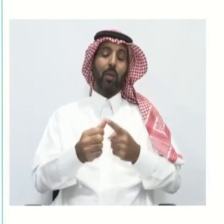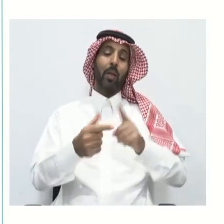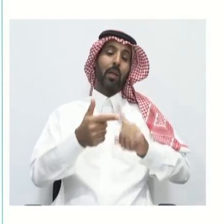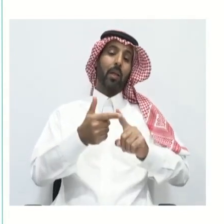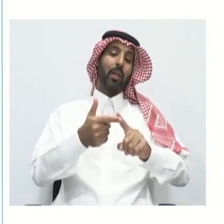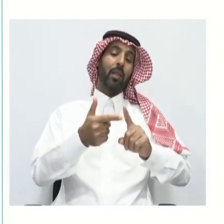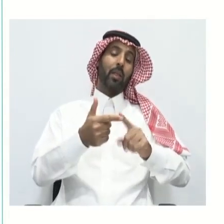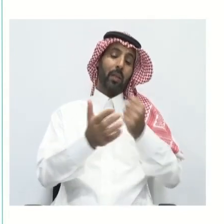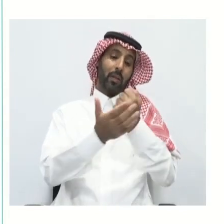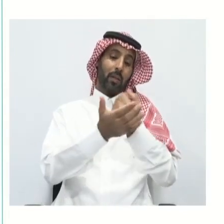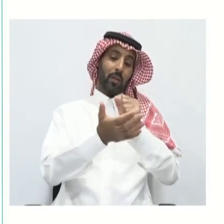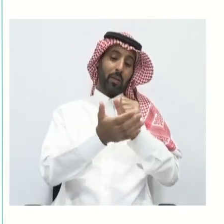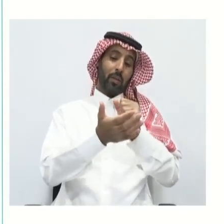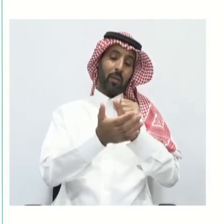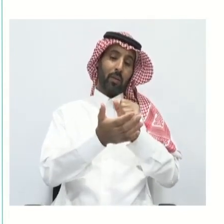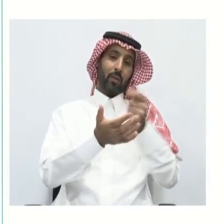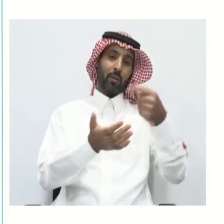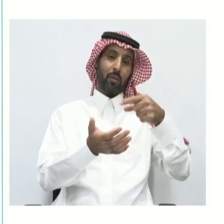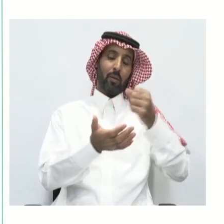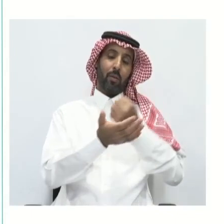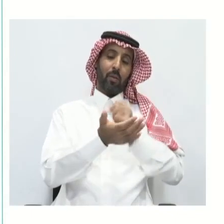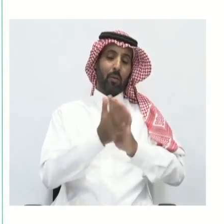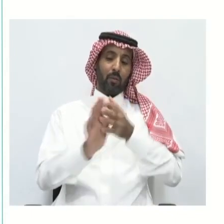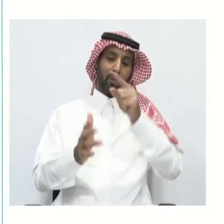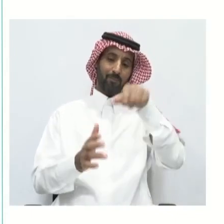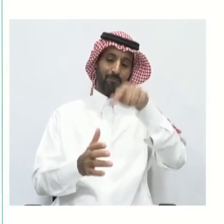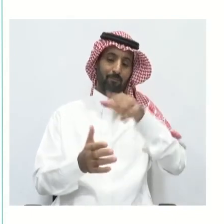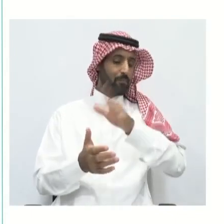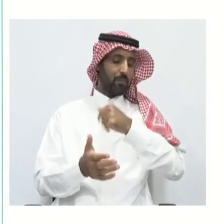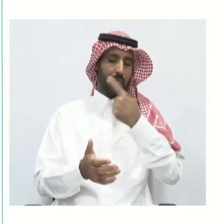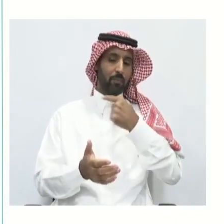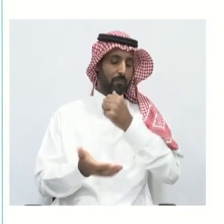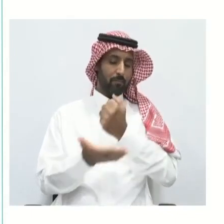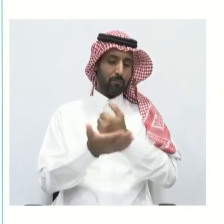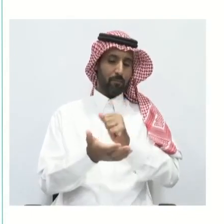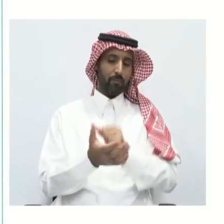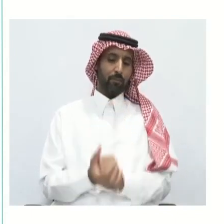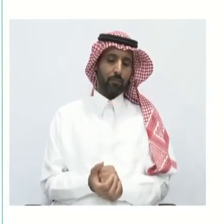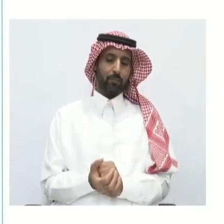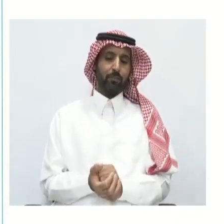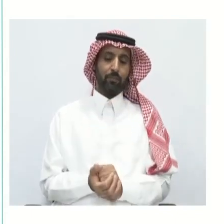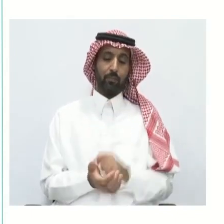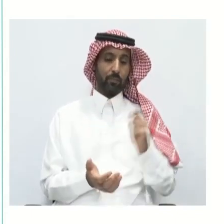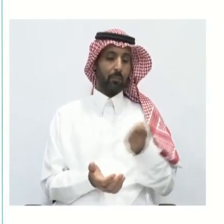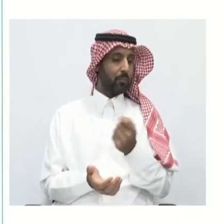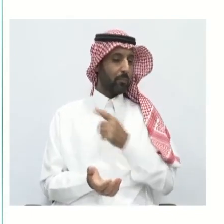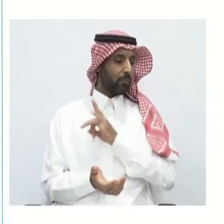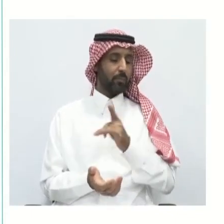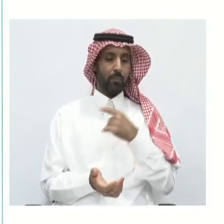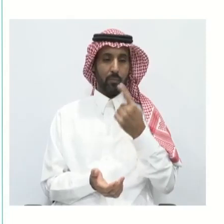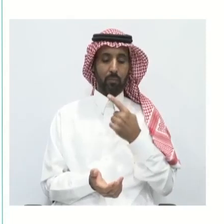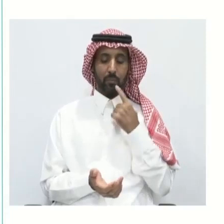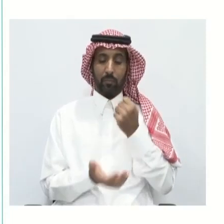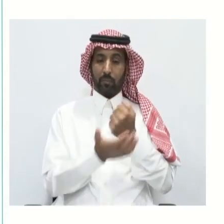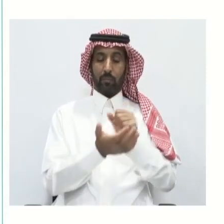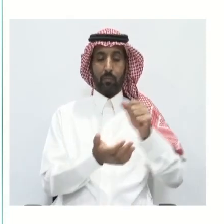often omitted. What's the meaning of omitted? It means that we don't say it, we don't write it. Again, when be